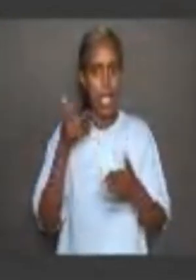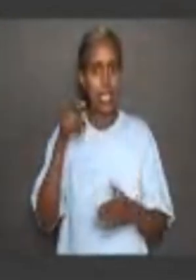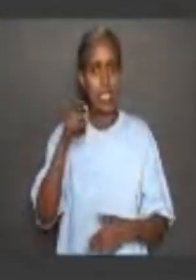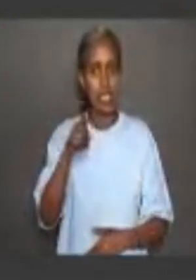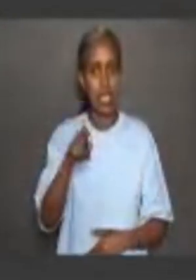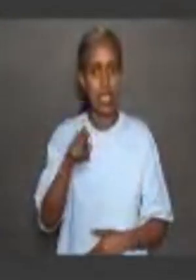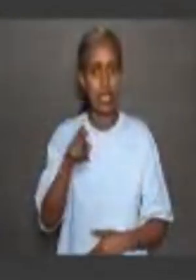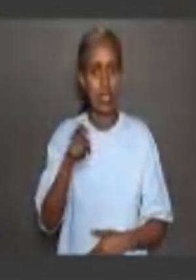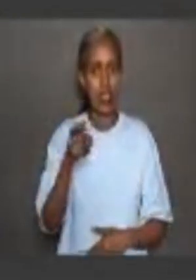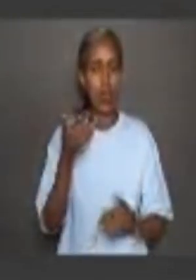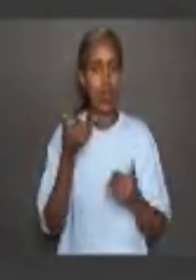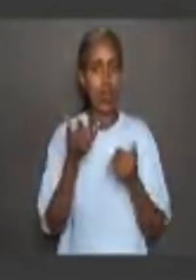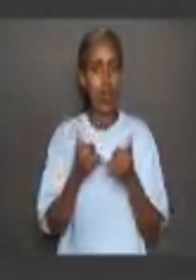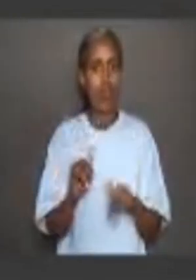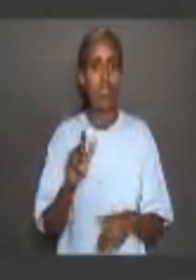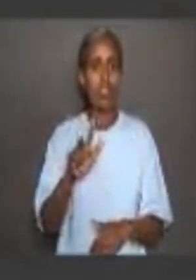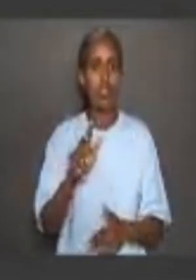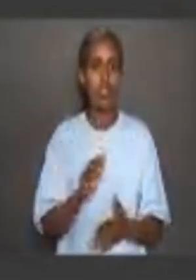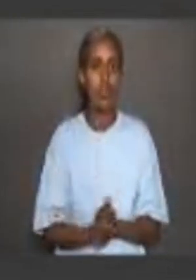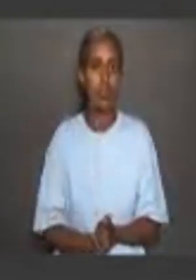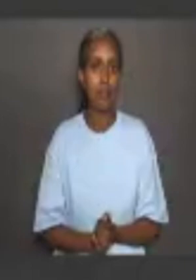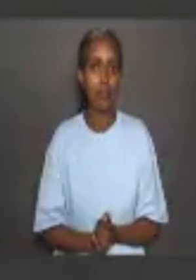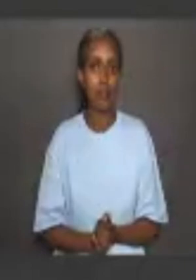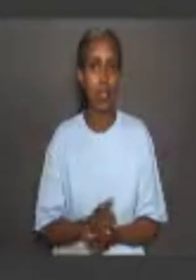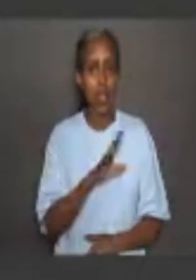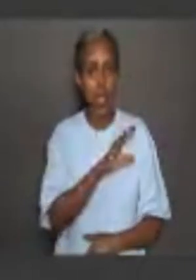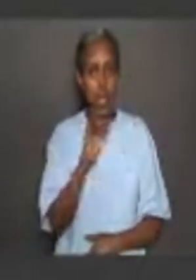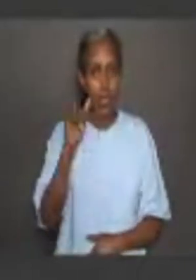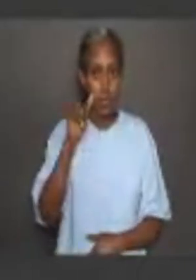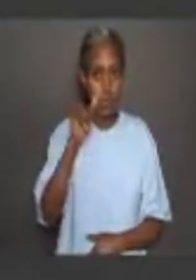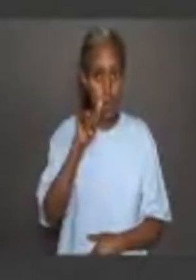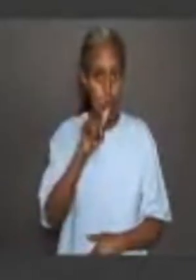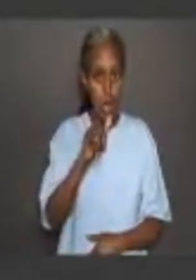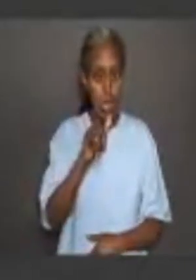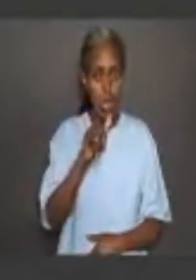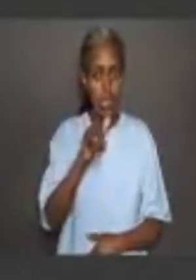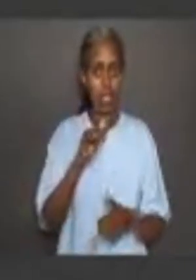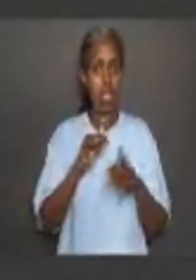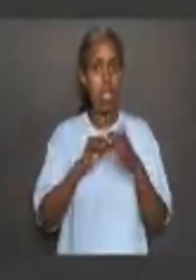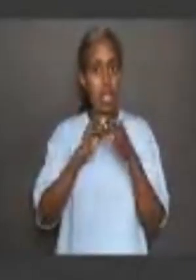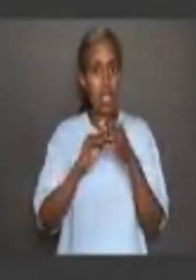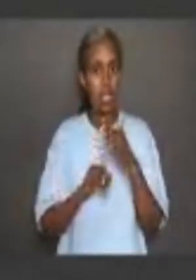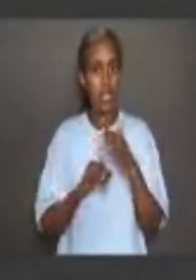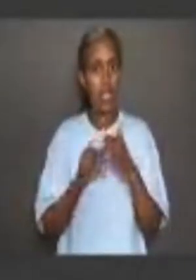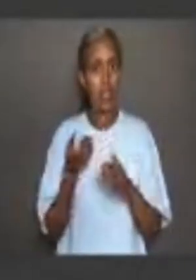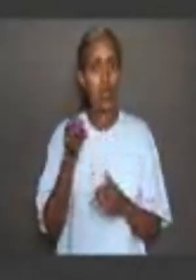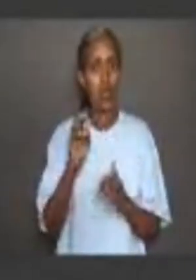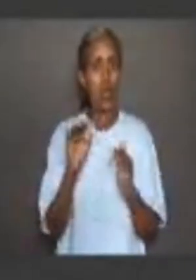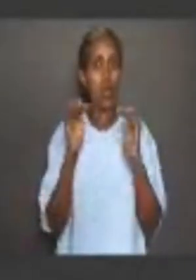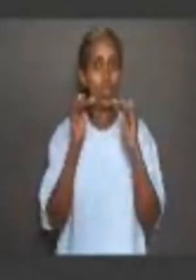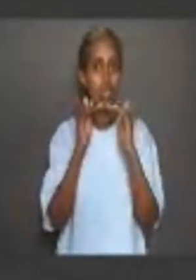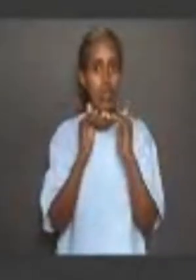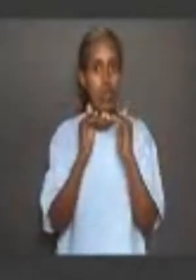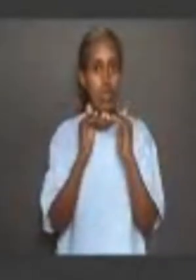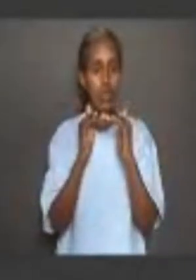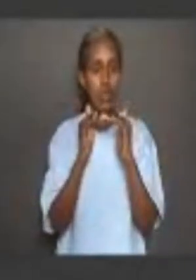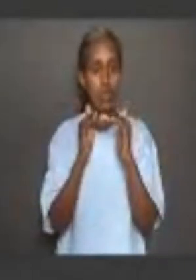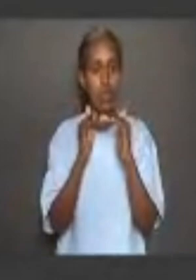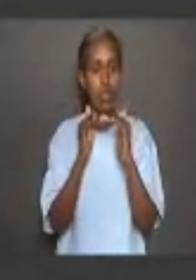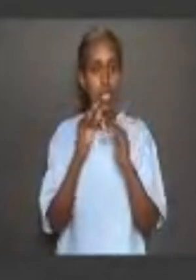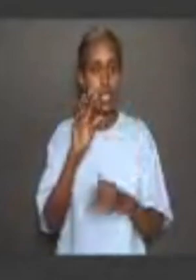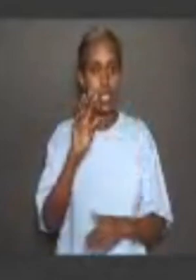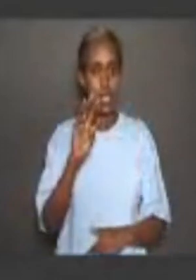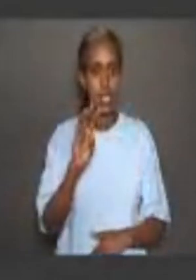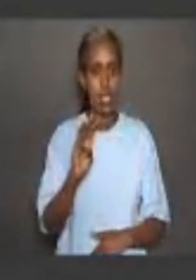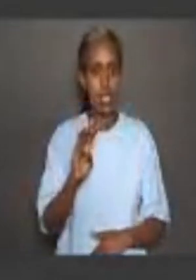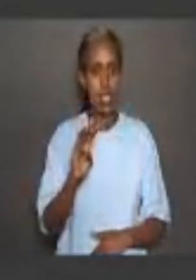x over 3, and y is less than or equal to